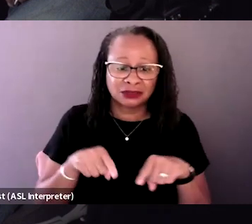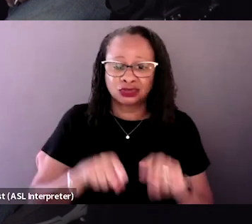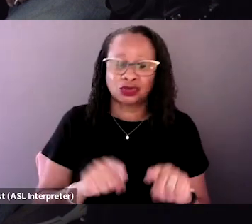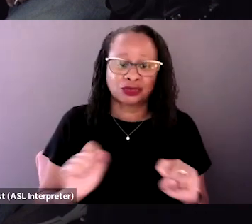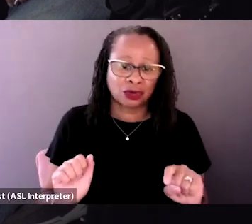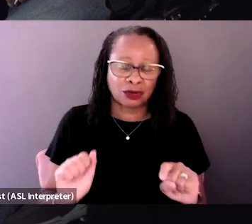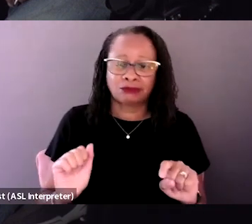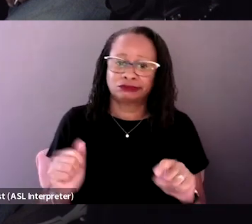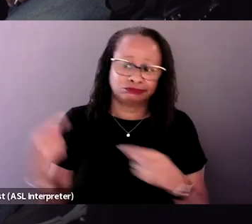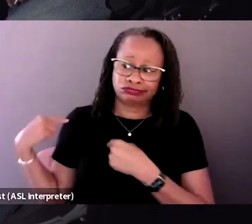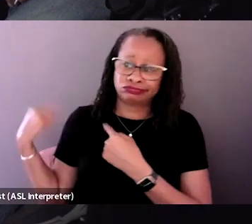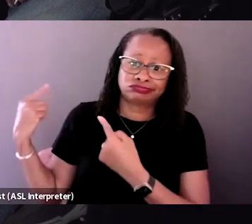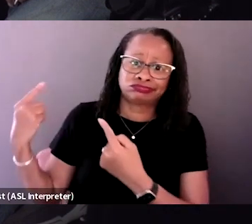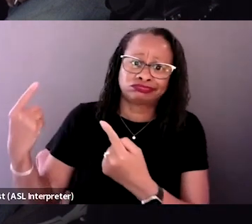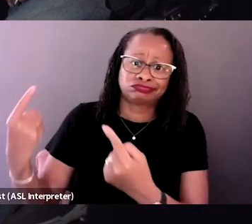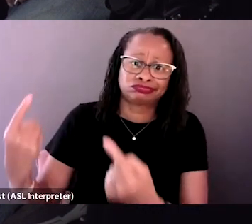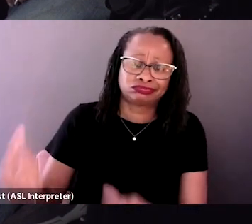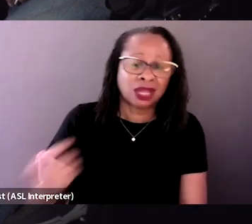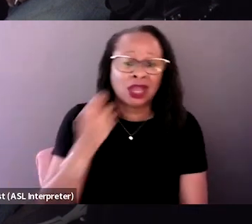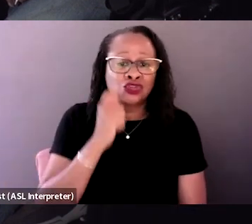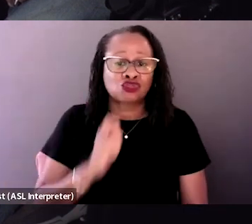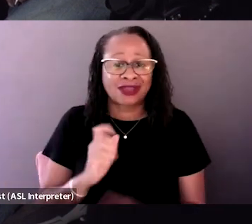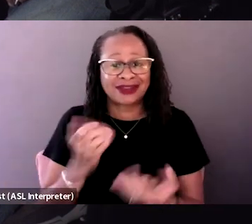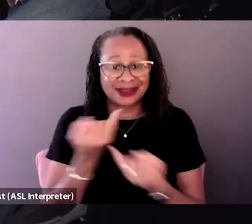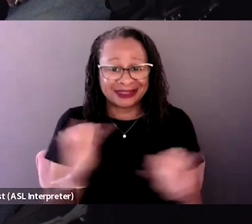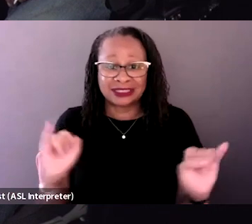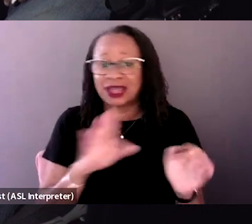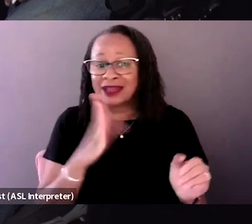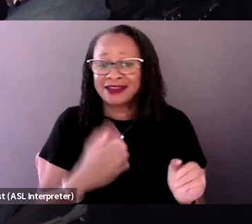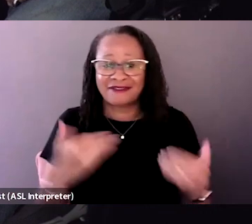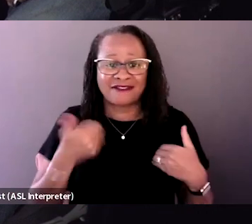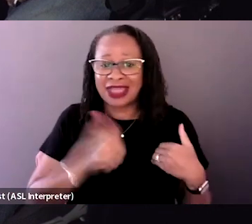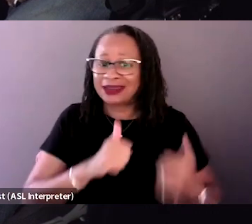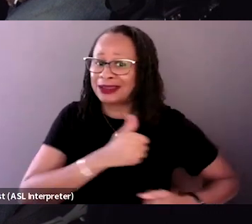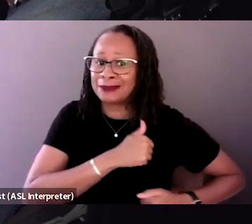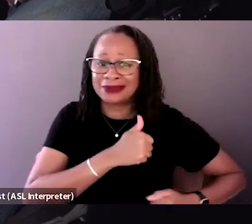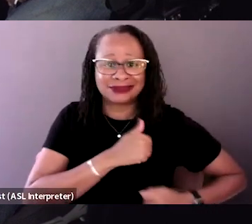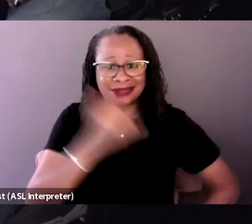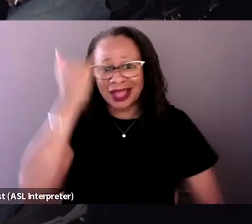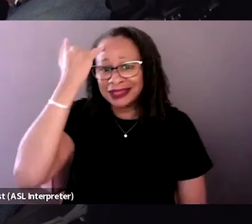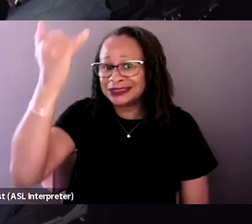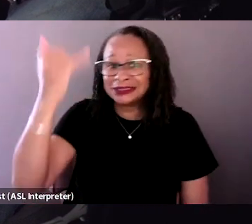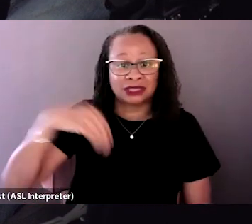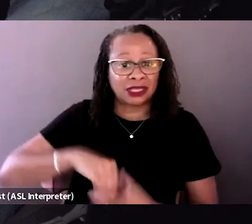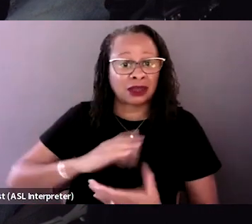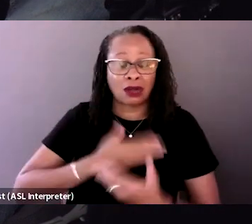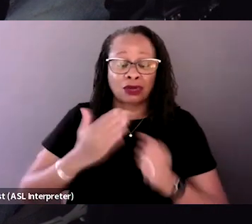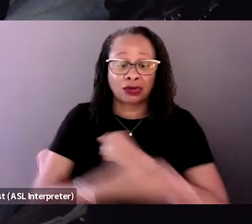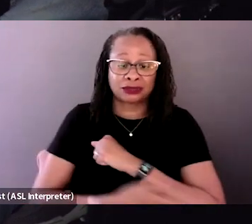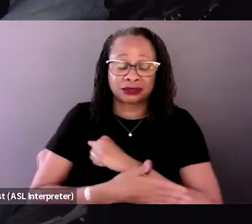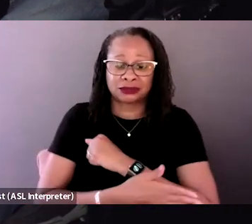fight during all time of Ukrainian independence. We never have any military